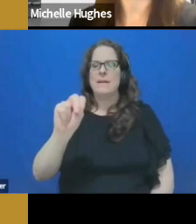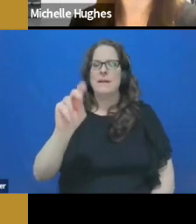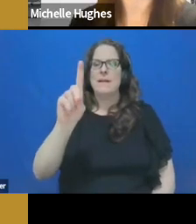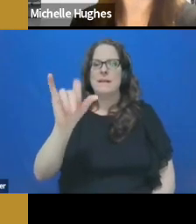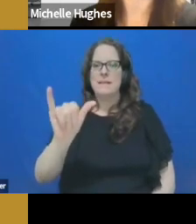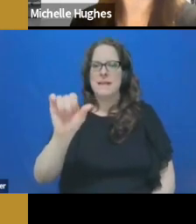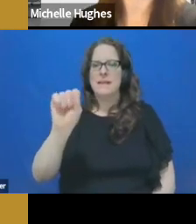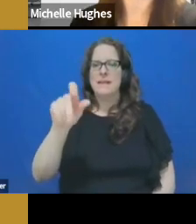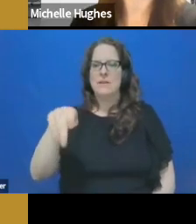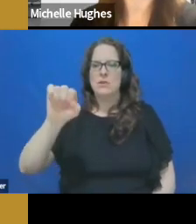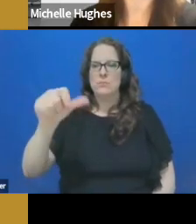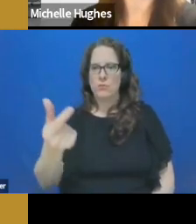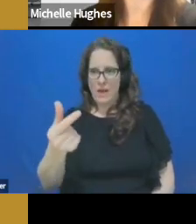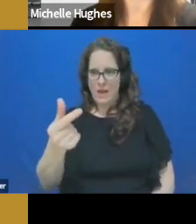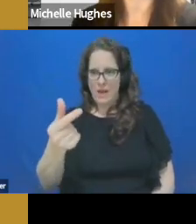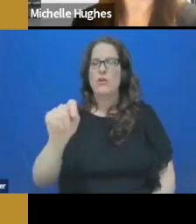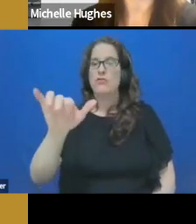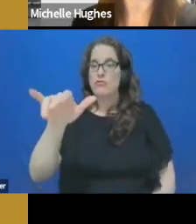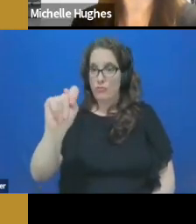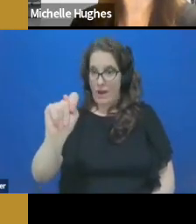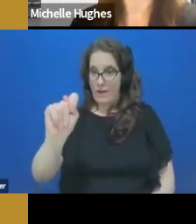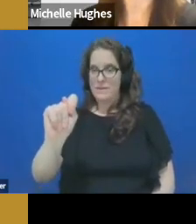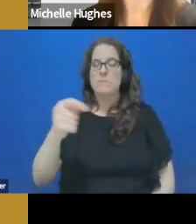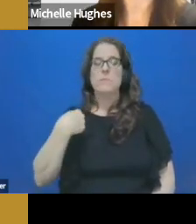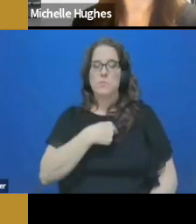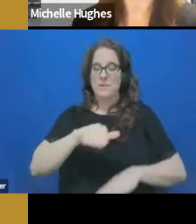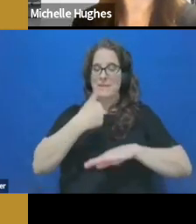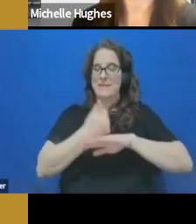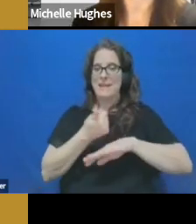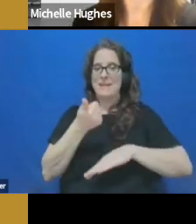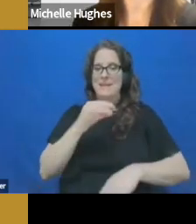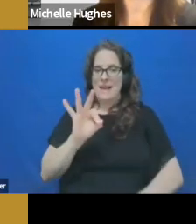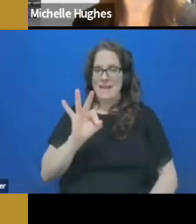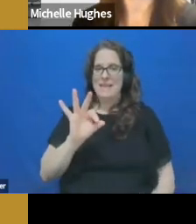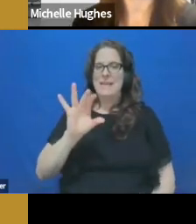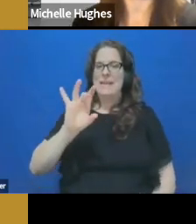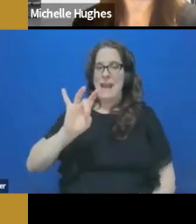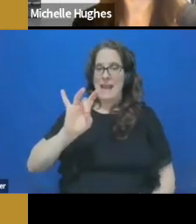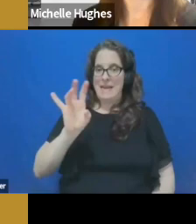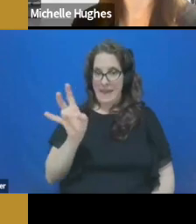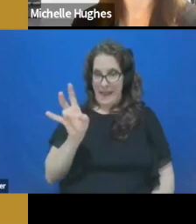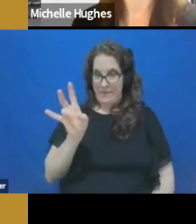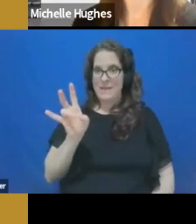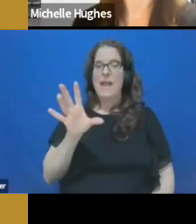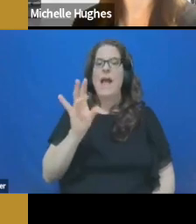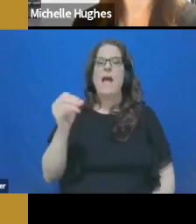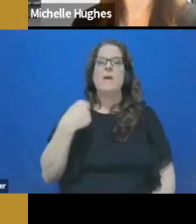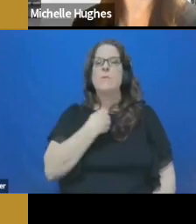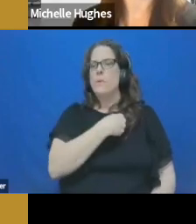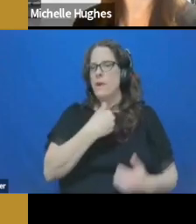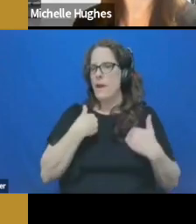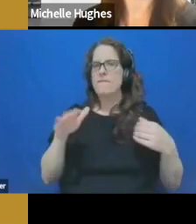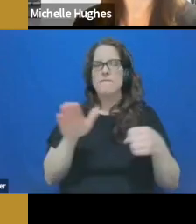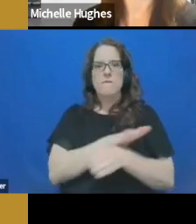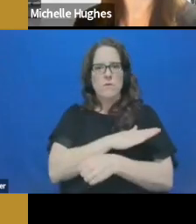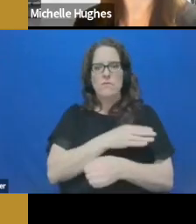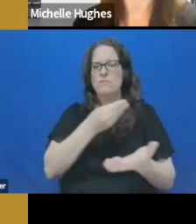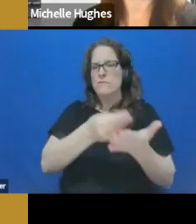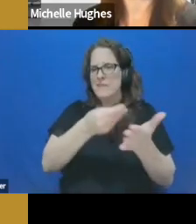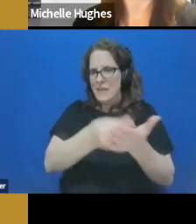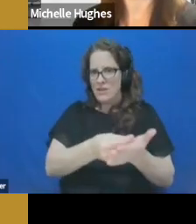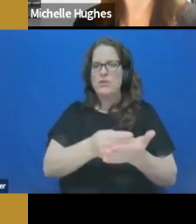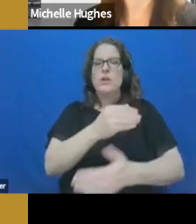1987 and was granted full fiduciary power by the Office of the Comptroller of Currency and is subject to the fiduciary standard